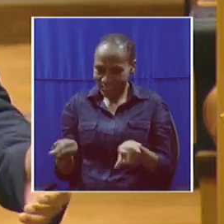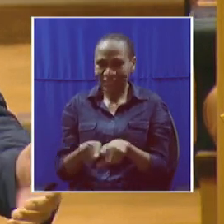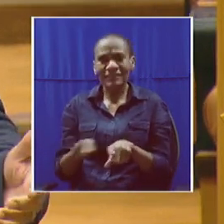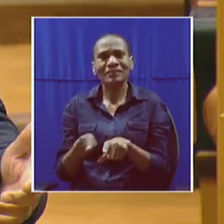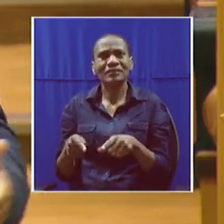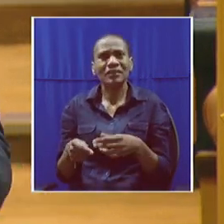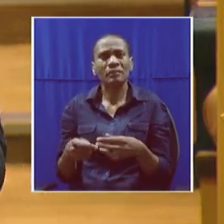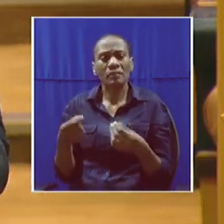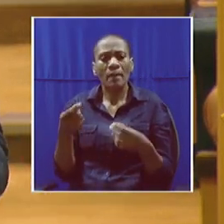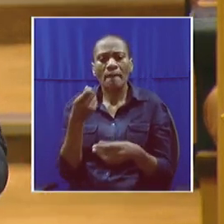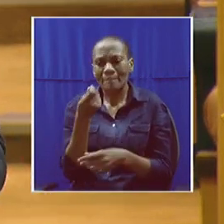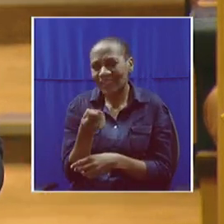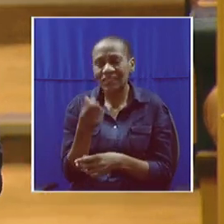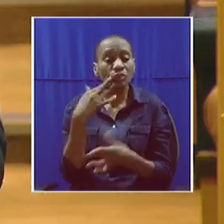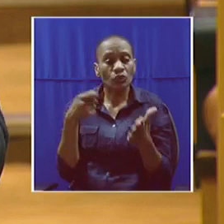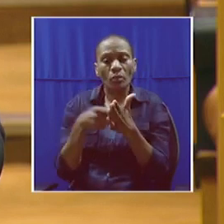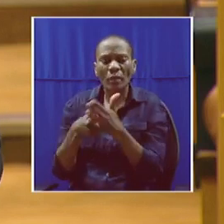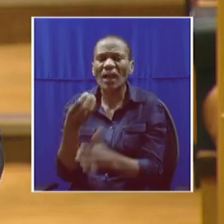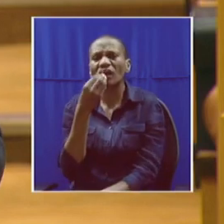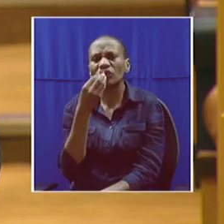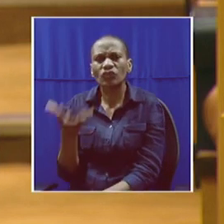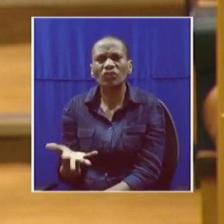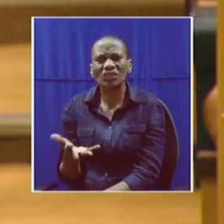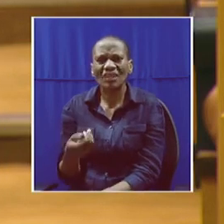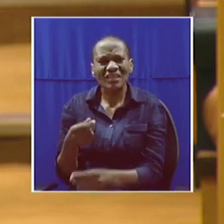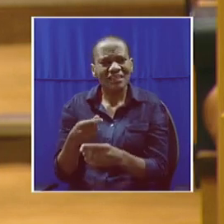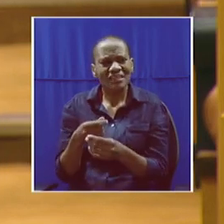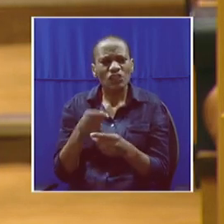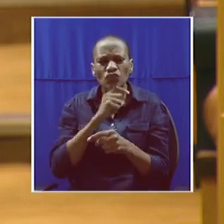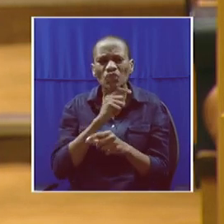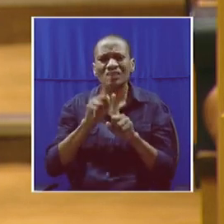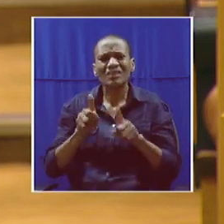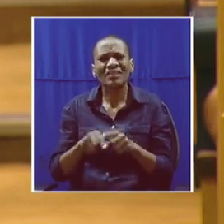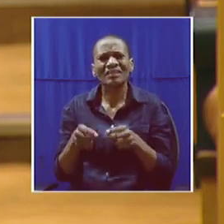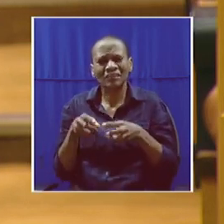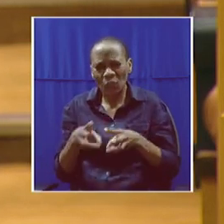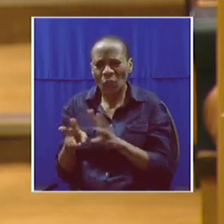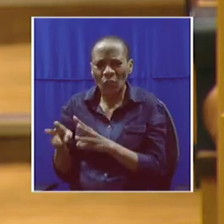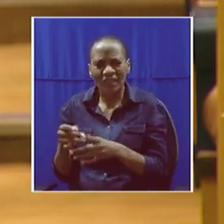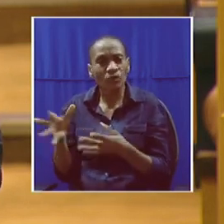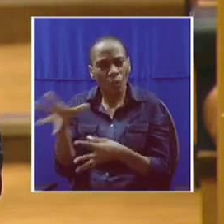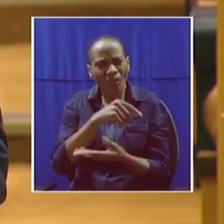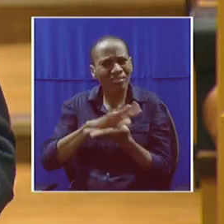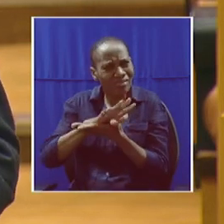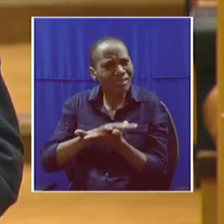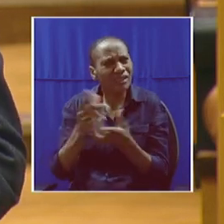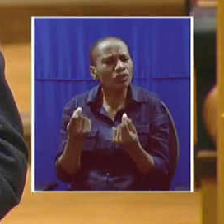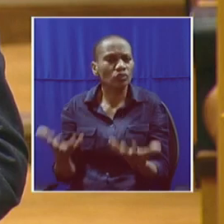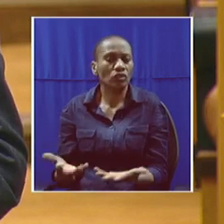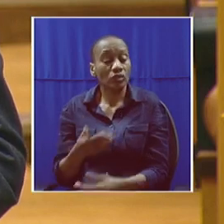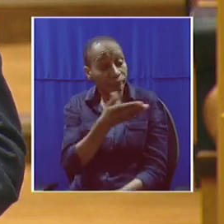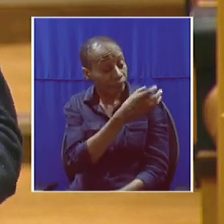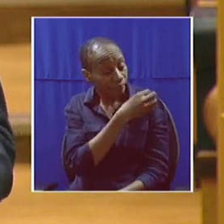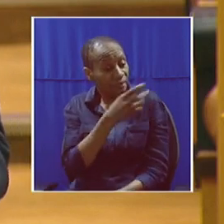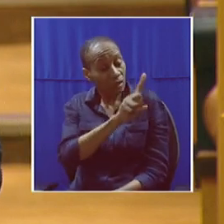our plants with with chemicals that can cause harm and can exacerbate the risk of certain illnesses so what I'd like to know honorable